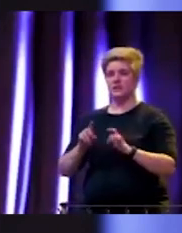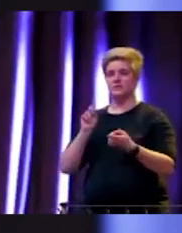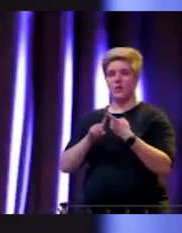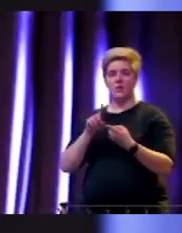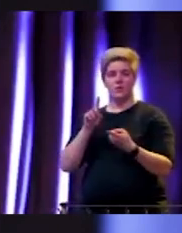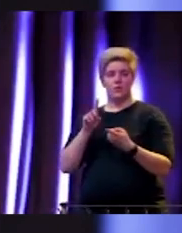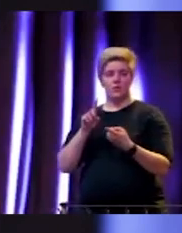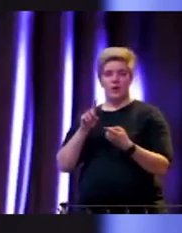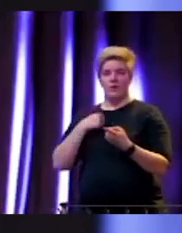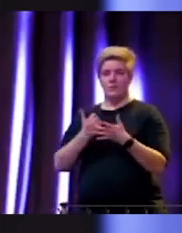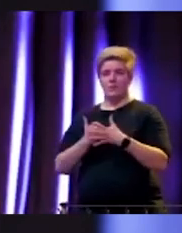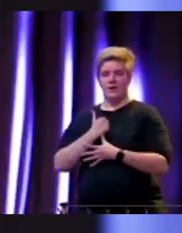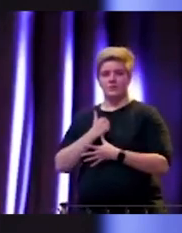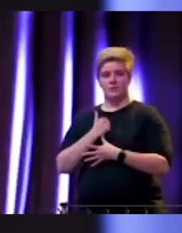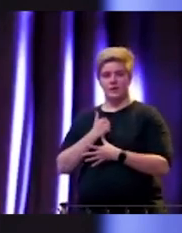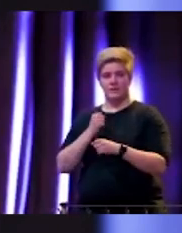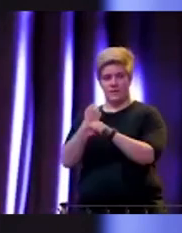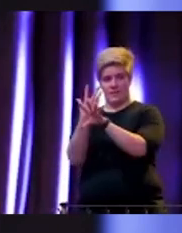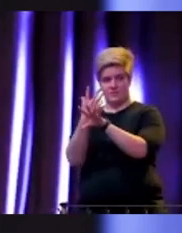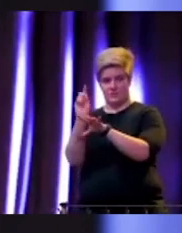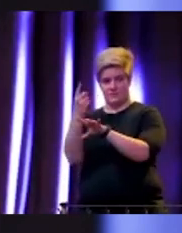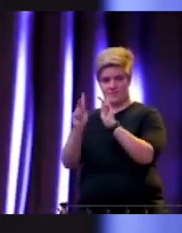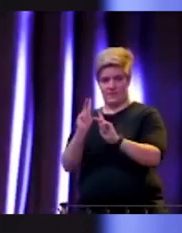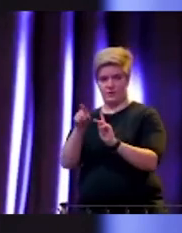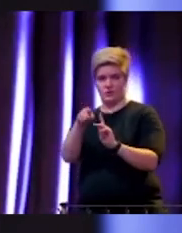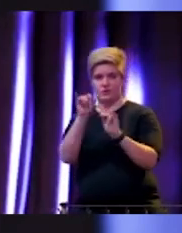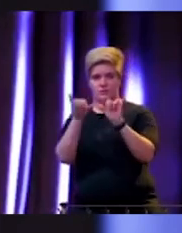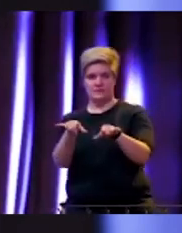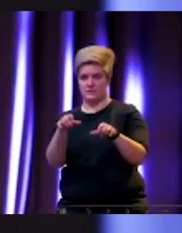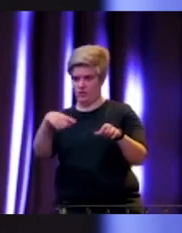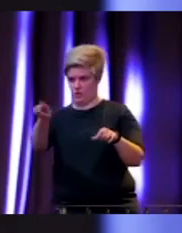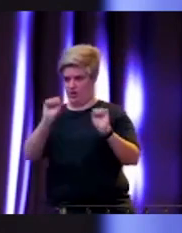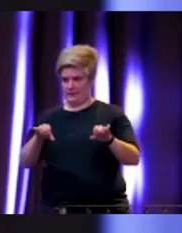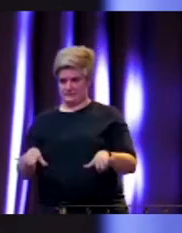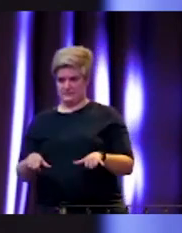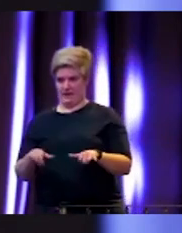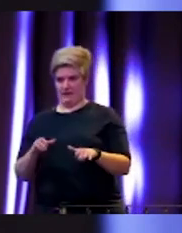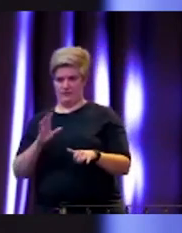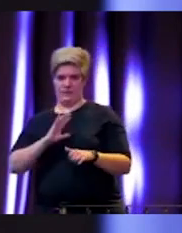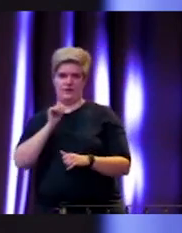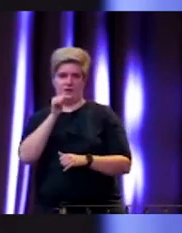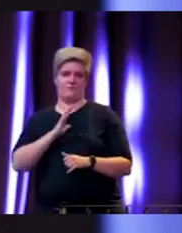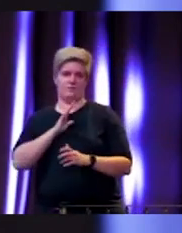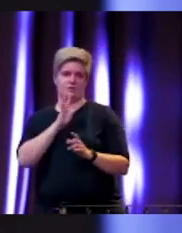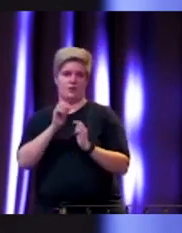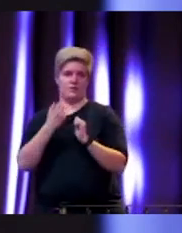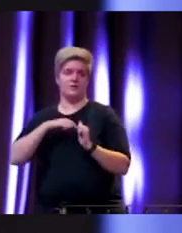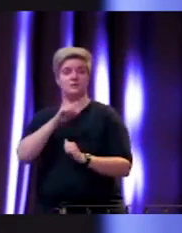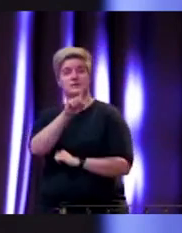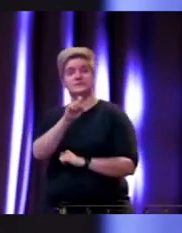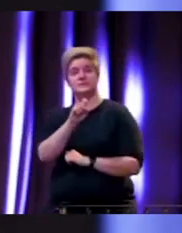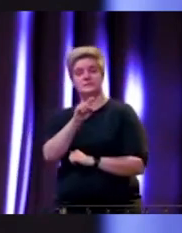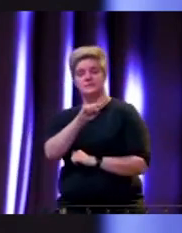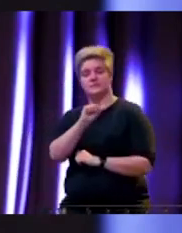I wanna prioritize the live stream folks, because you all can stay for a few minutes and talk to us informally. Zach?